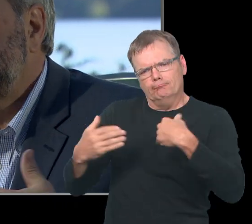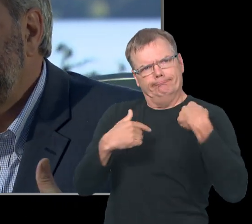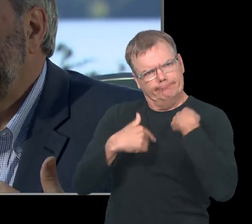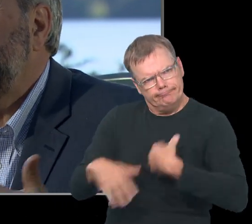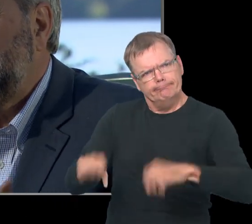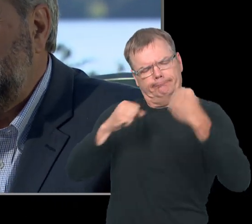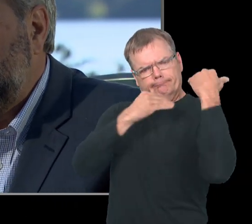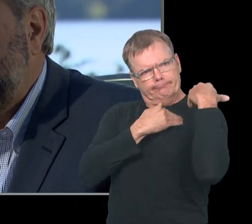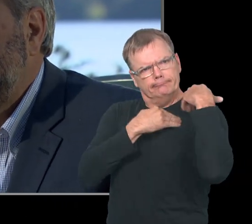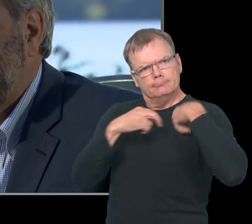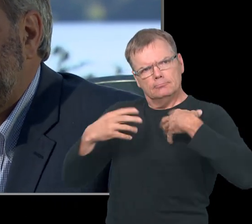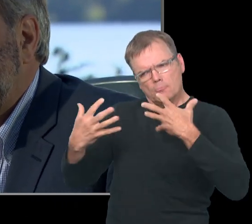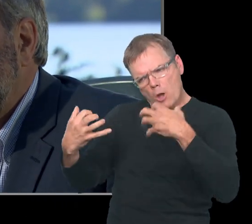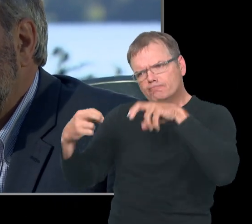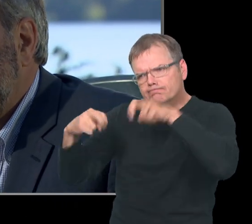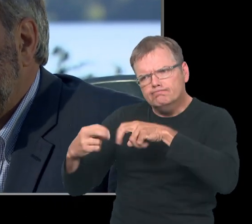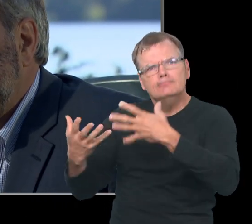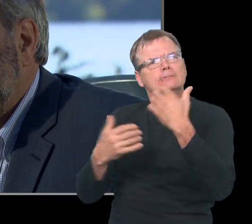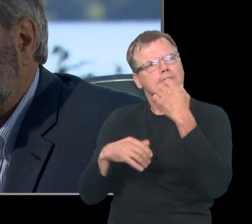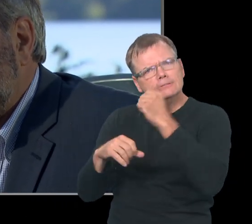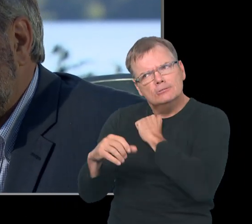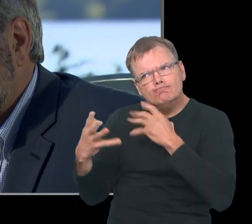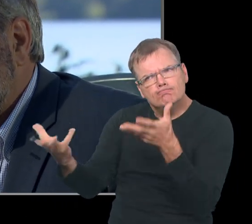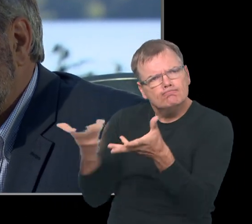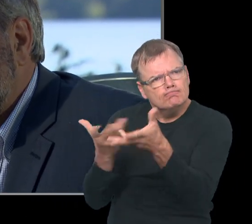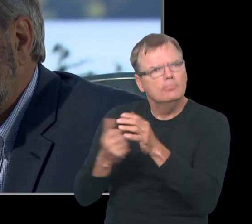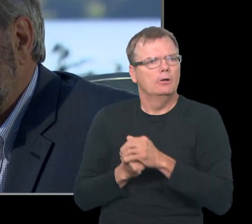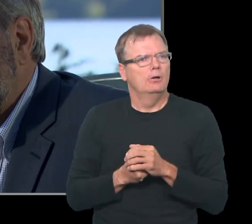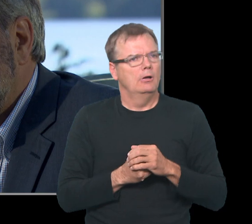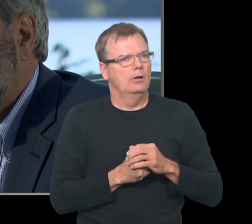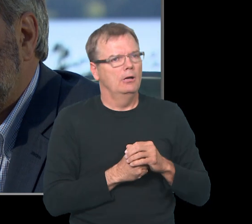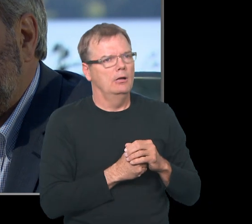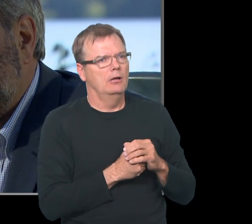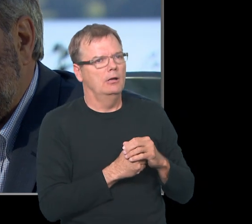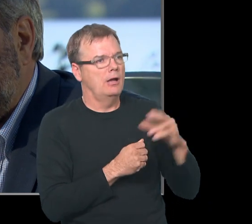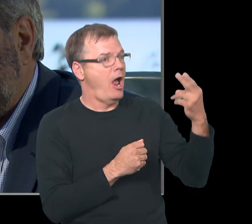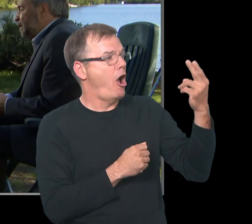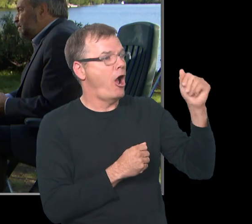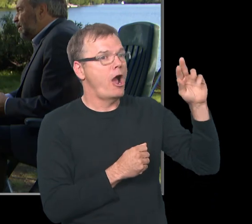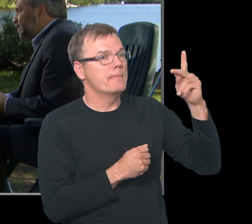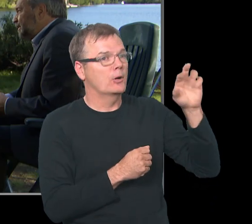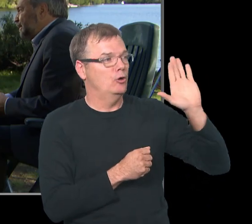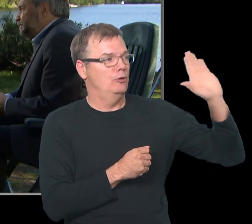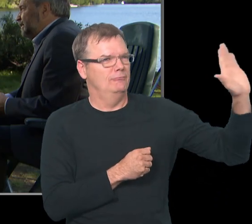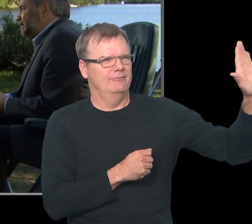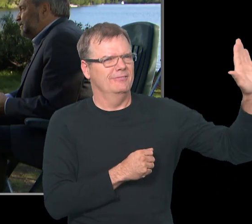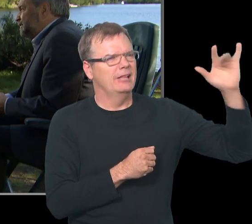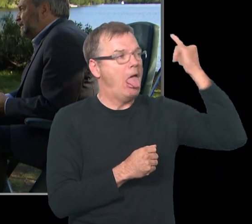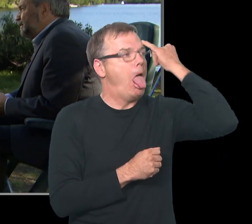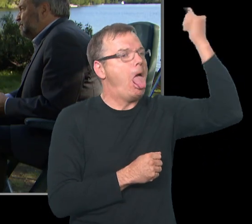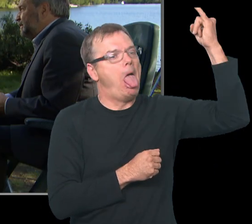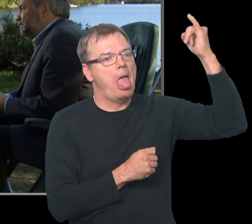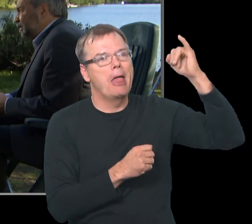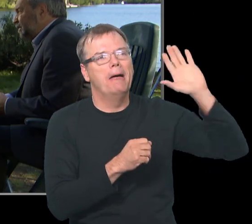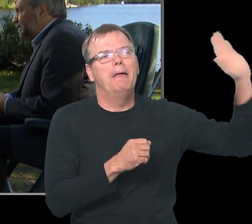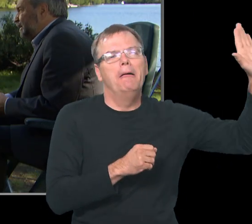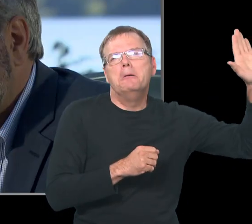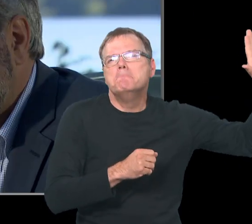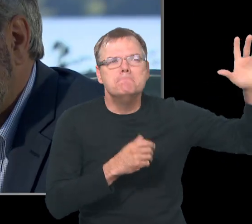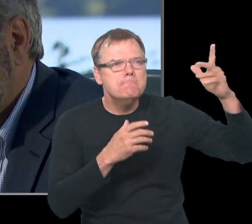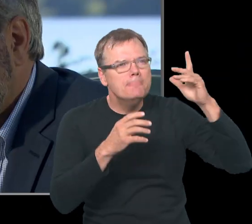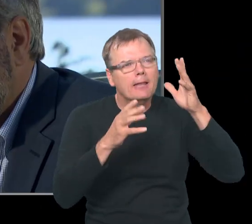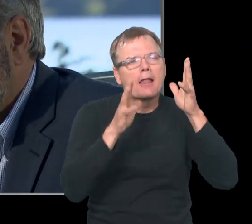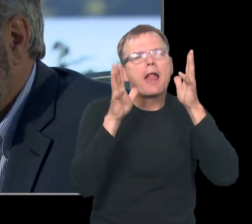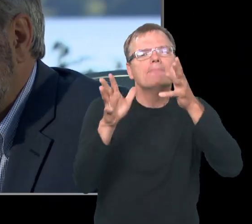to imitate my suggestion that we allow it to simply wither on the vine. I'm not going to name senators. The NDP is not going to